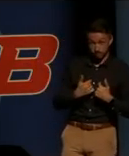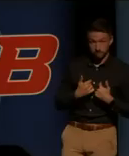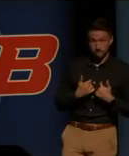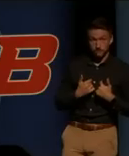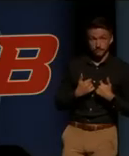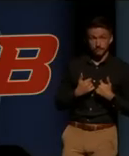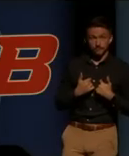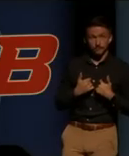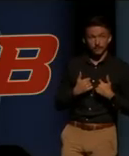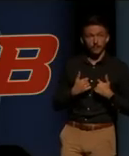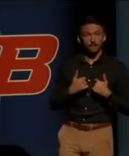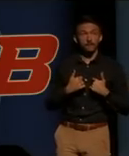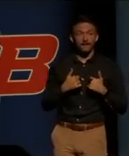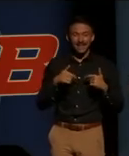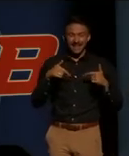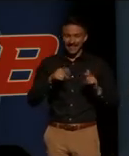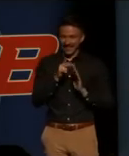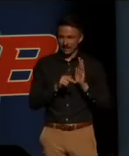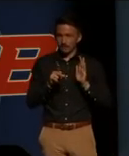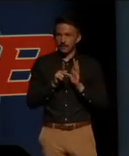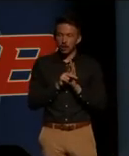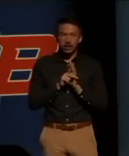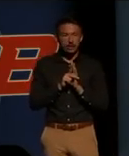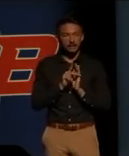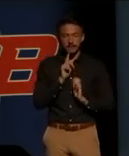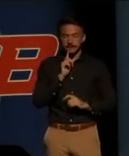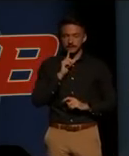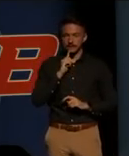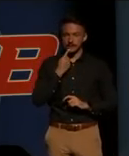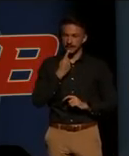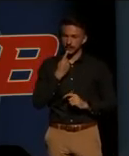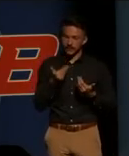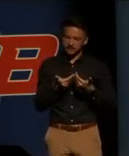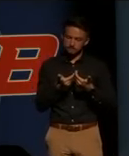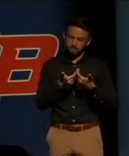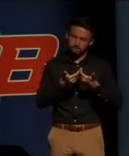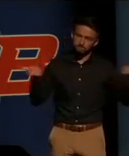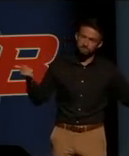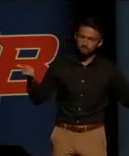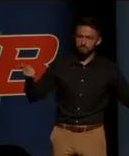We are in a period of deep polarization and skepticism.